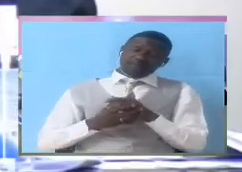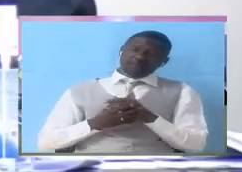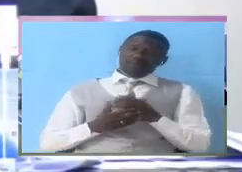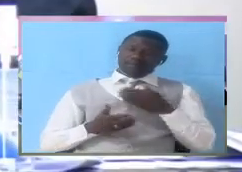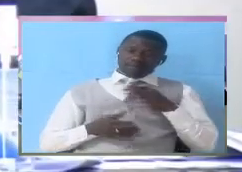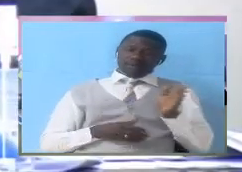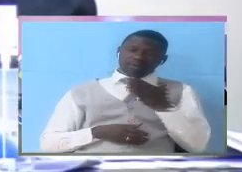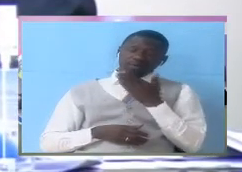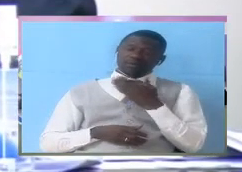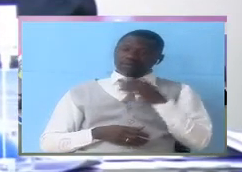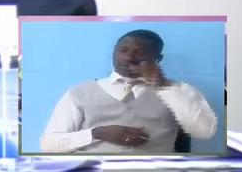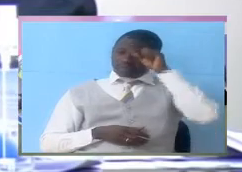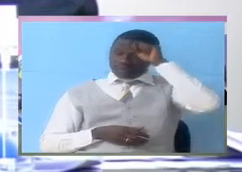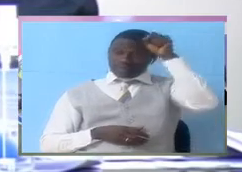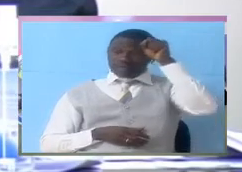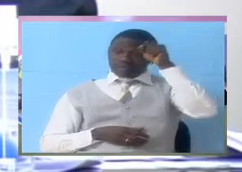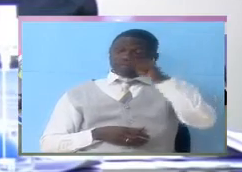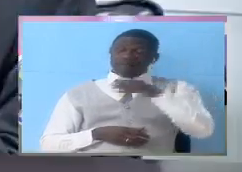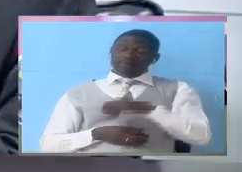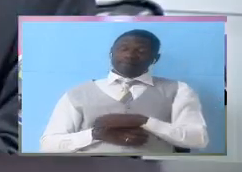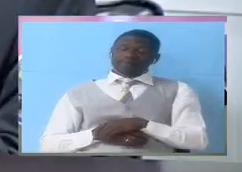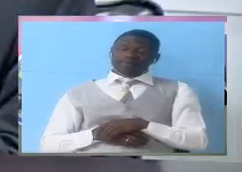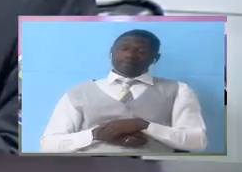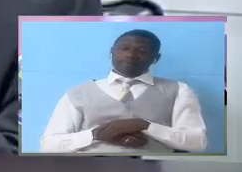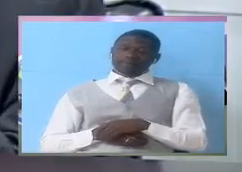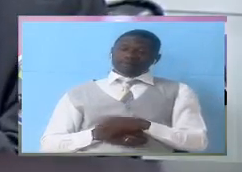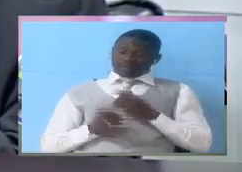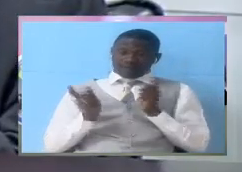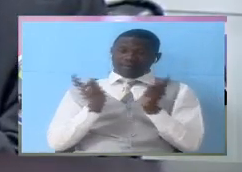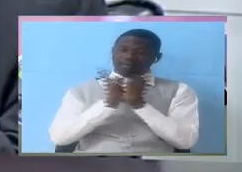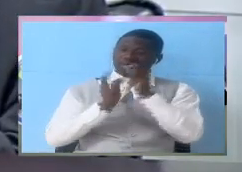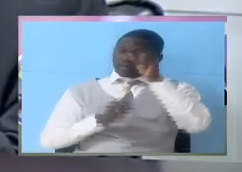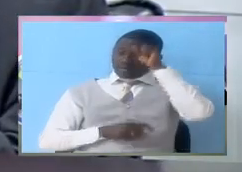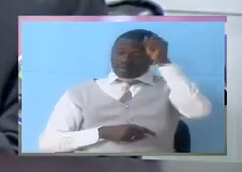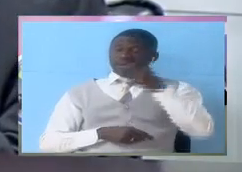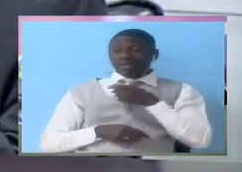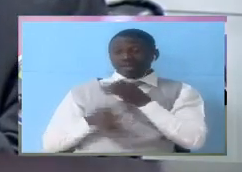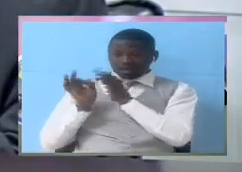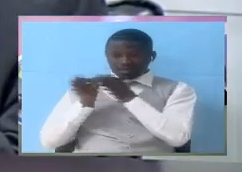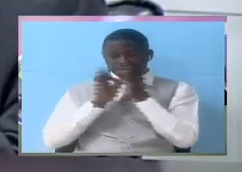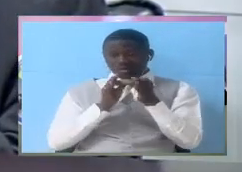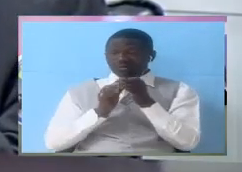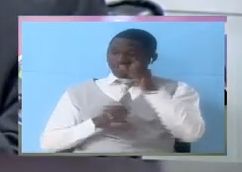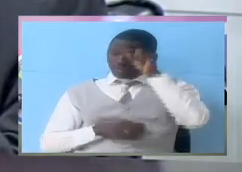went to the head of state. And I told him.